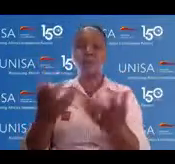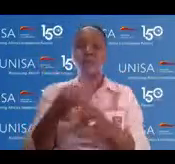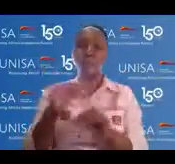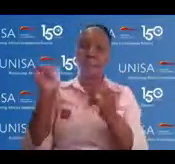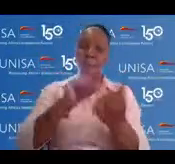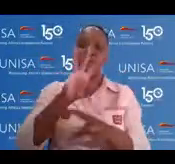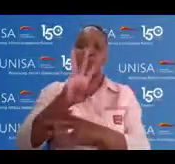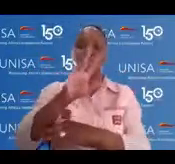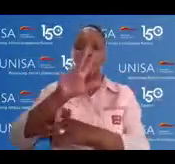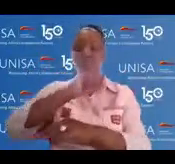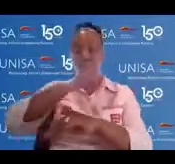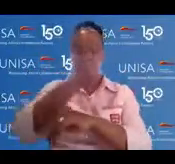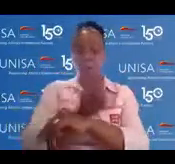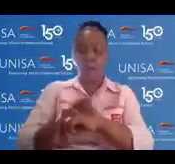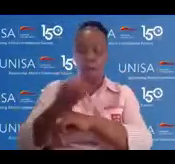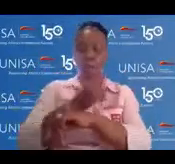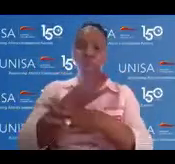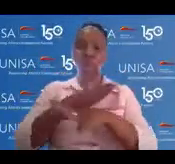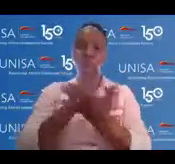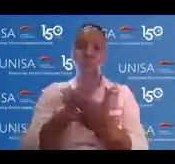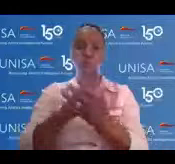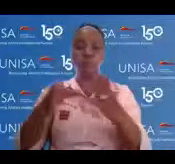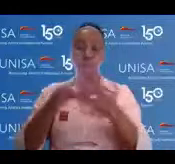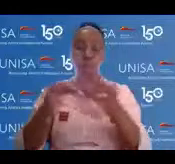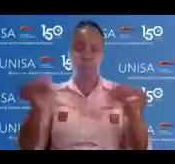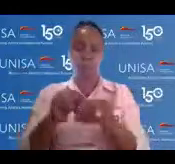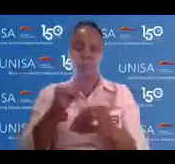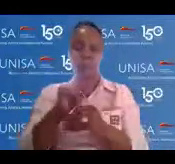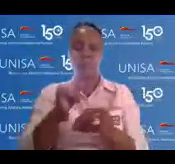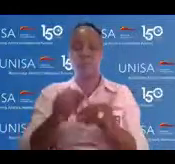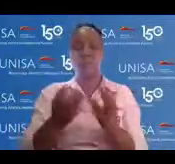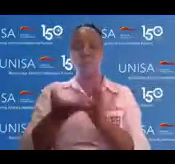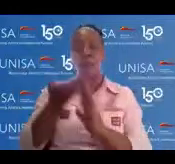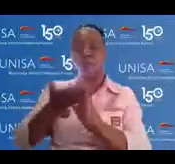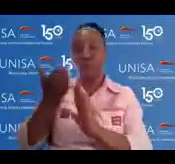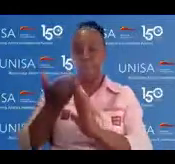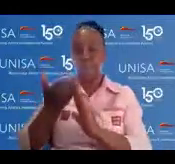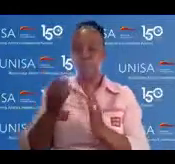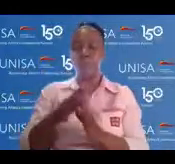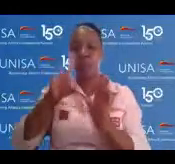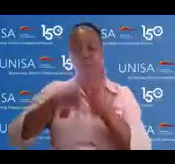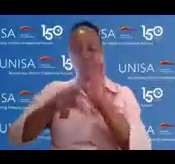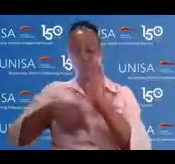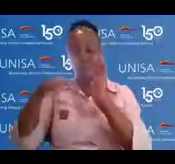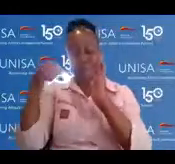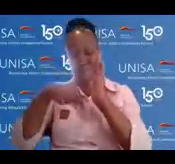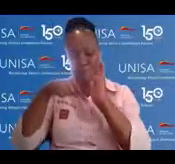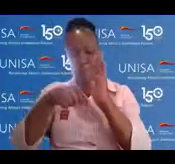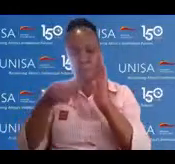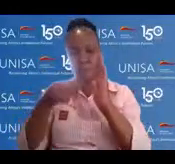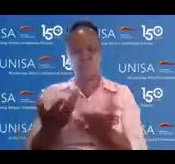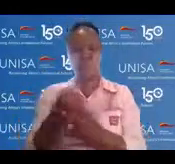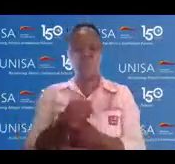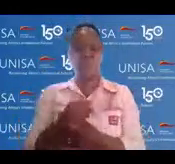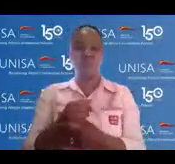make sure that you complete the upload. Then at the bottom, out of app time, this is very important as well. You